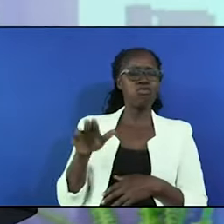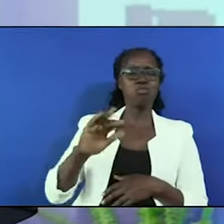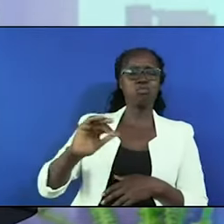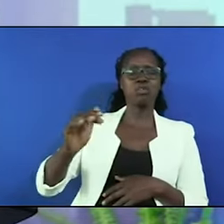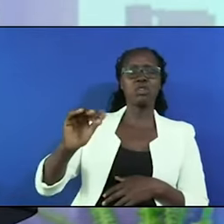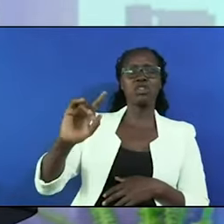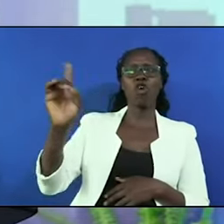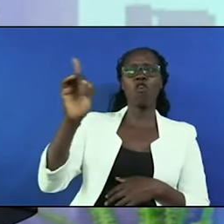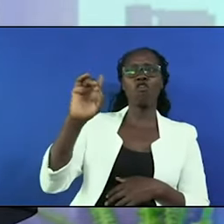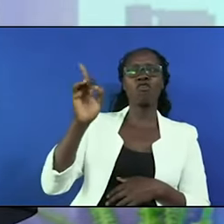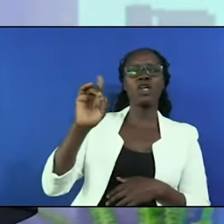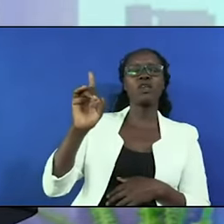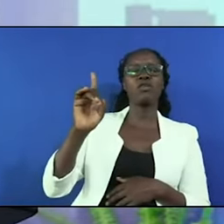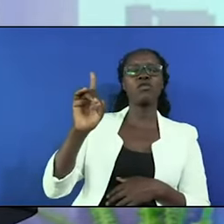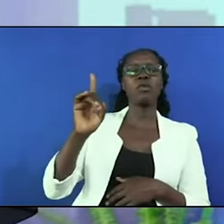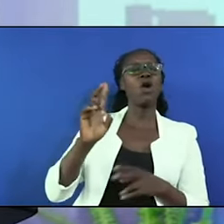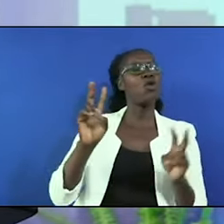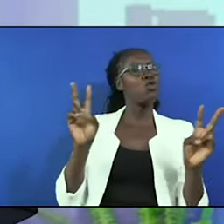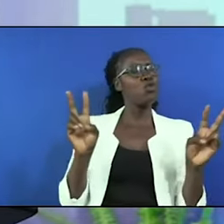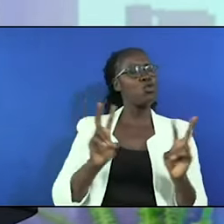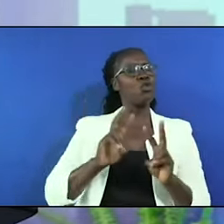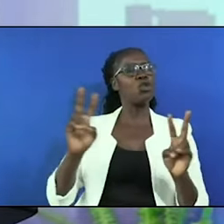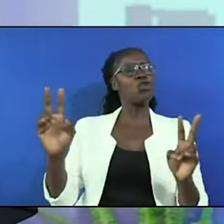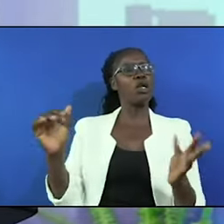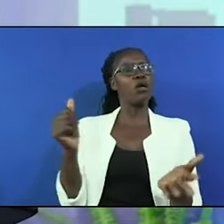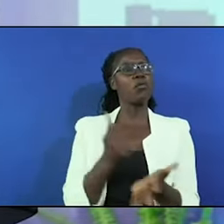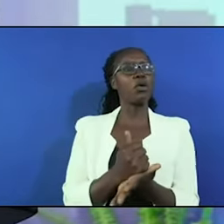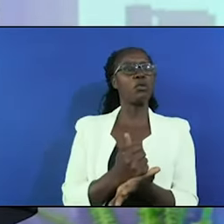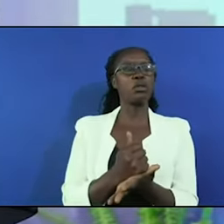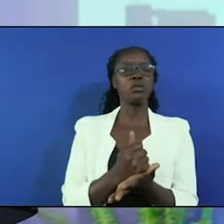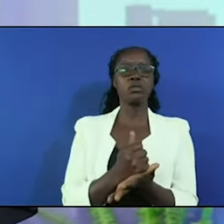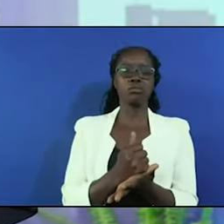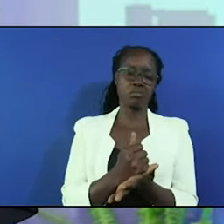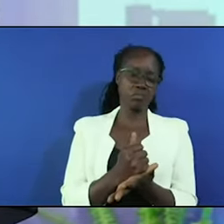of Nairobi looking for an employment,